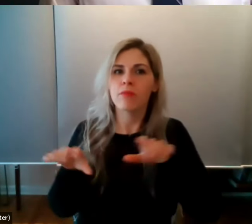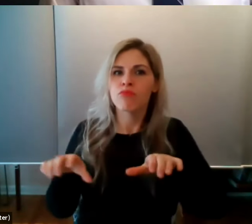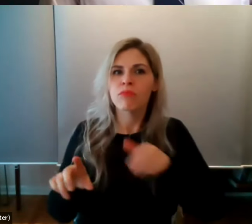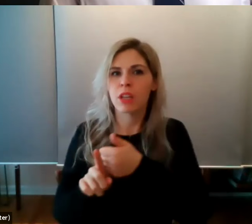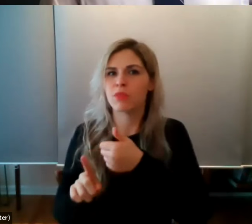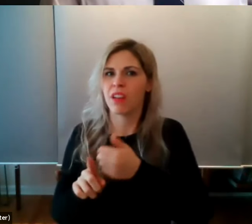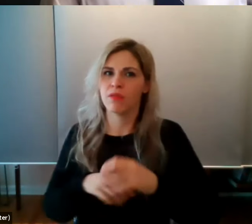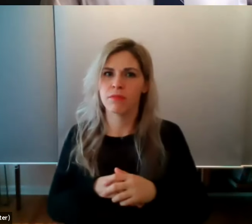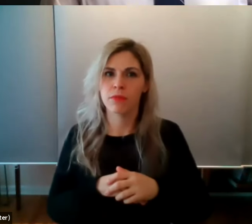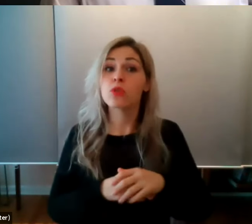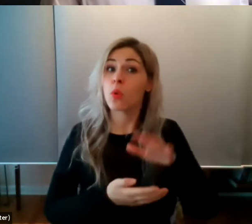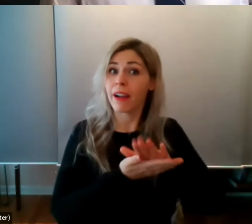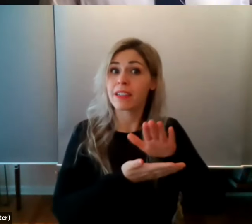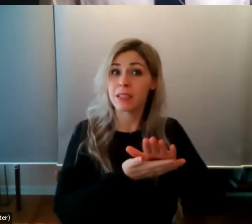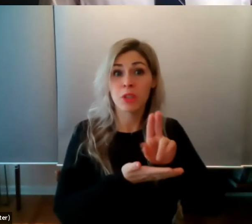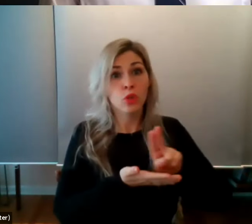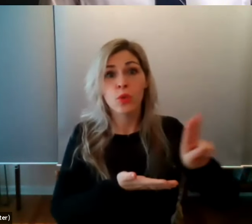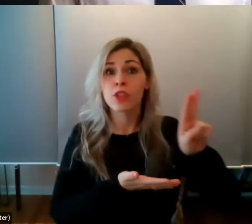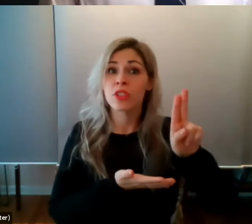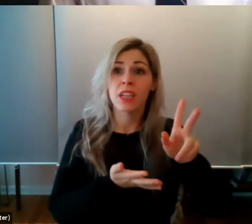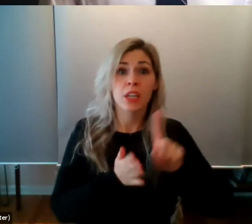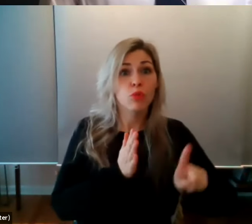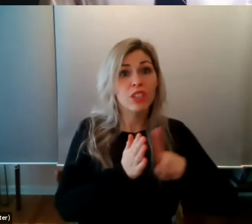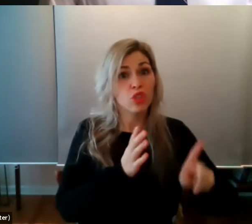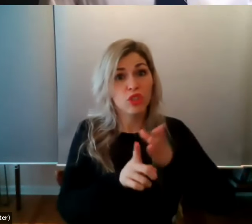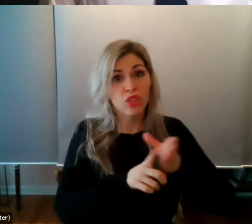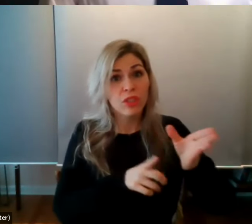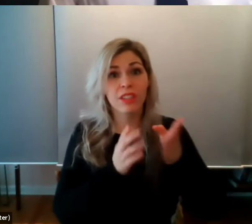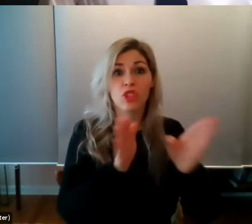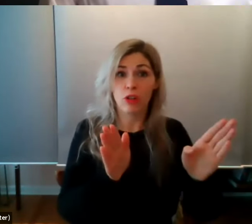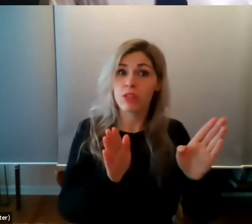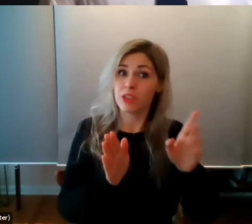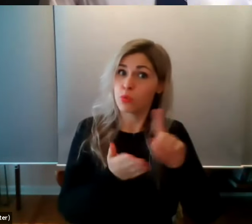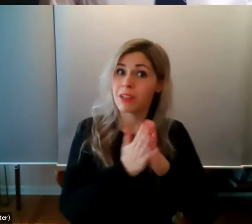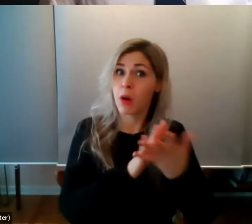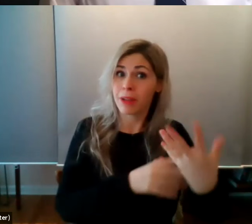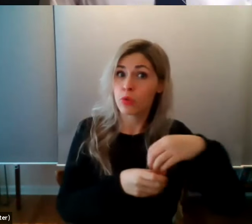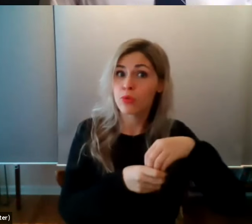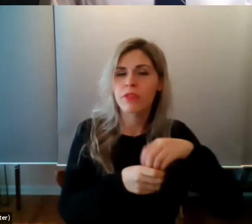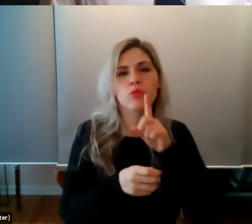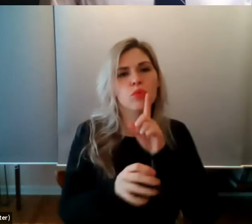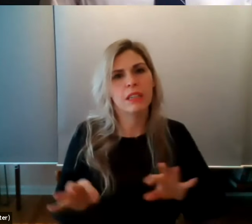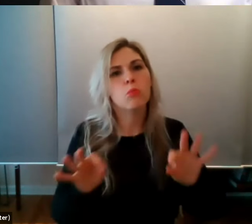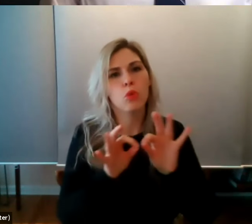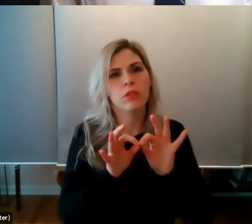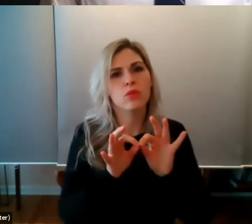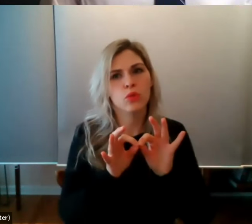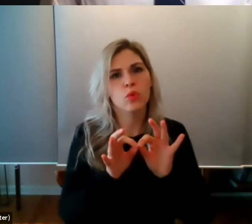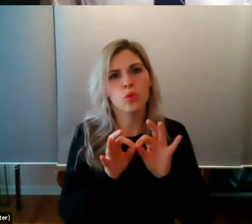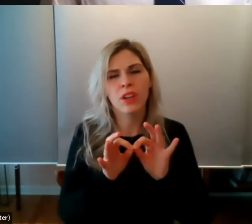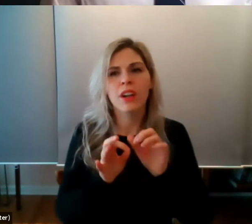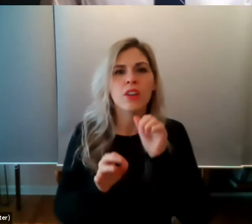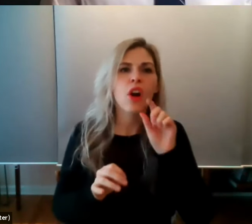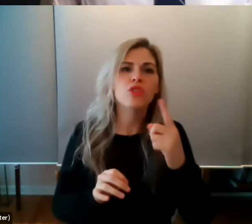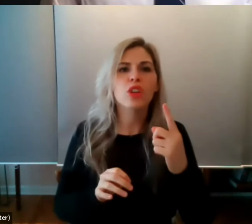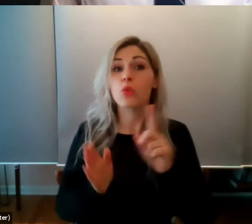for academia and research fields to be truly inclusive, it's really important to do more than just consider their